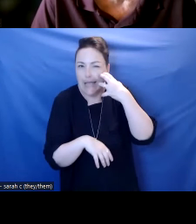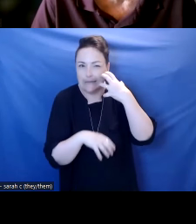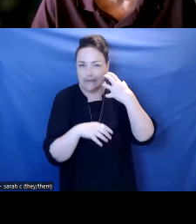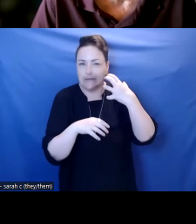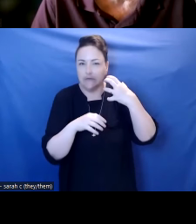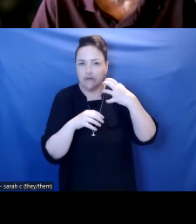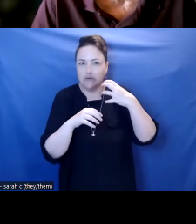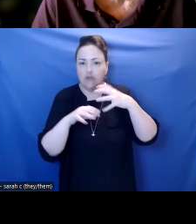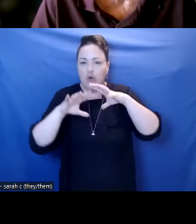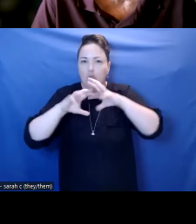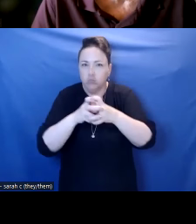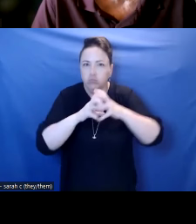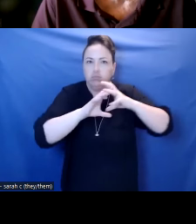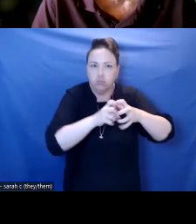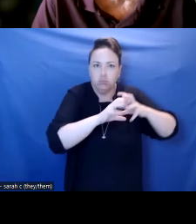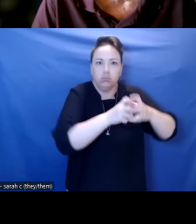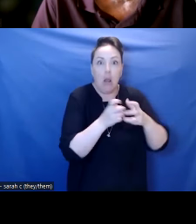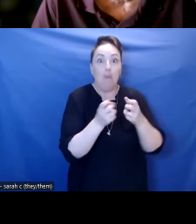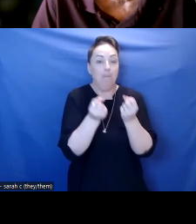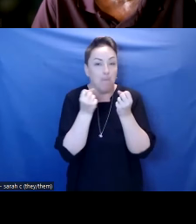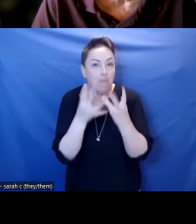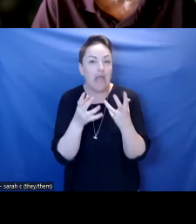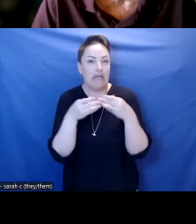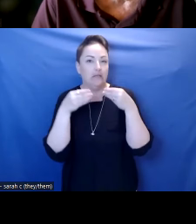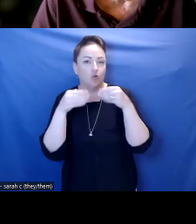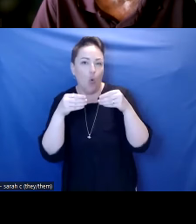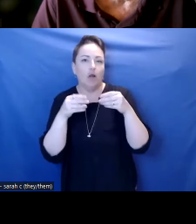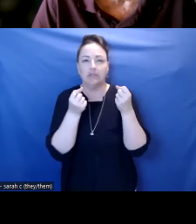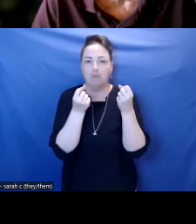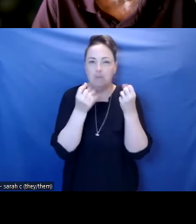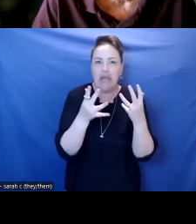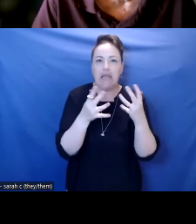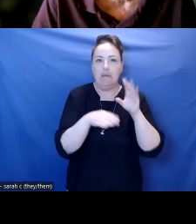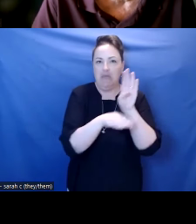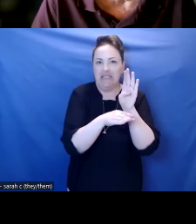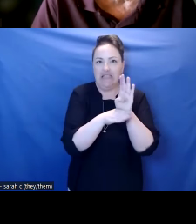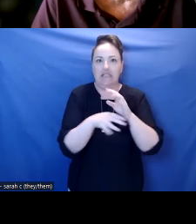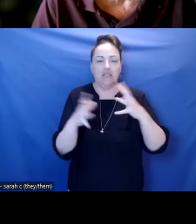trying to bring as many destinations into the neighborhood as